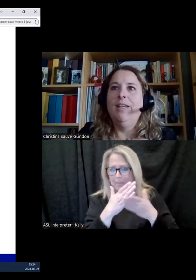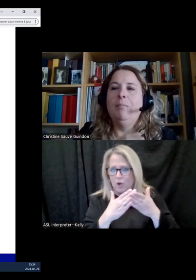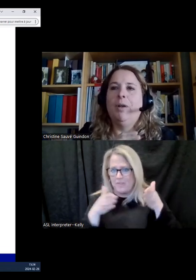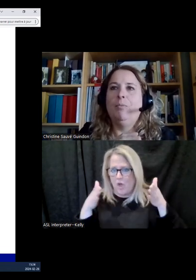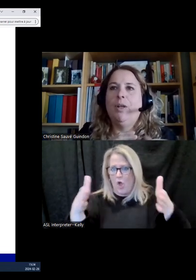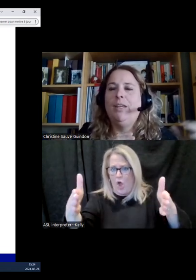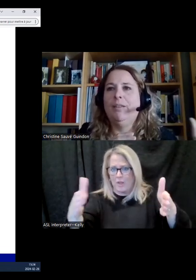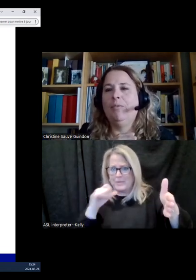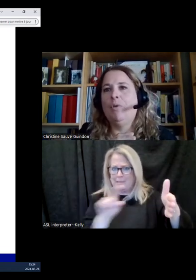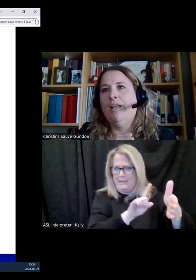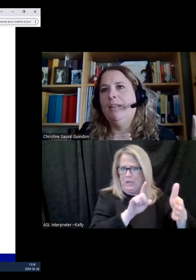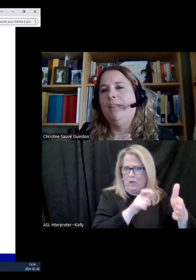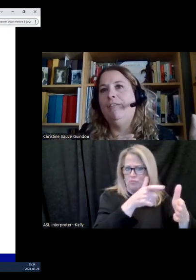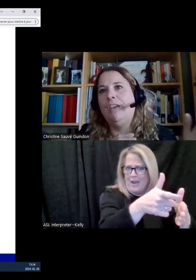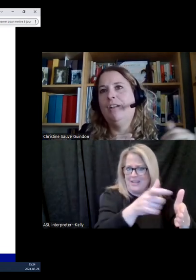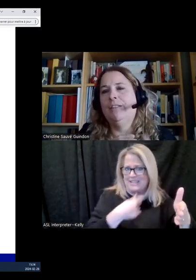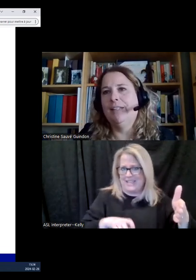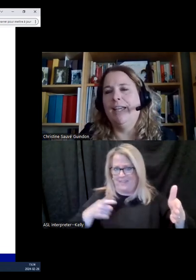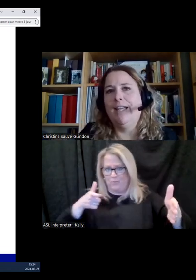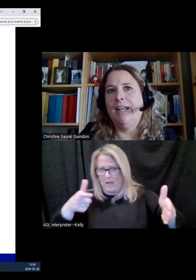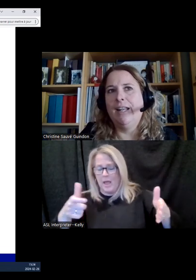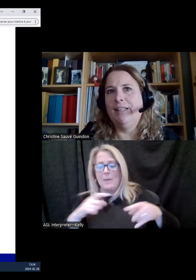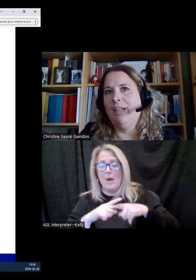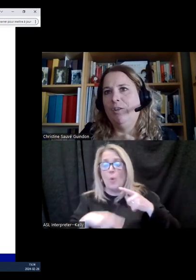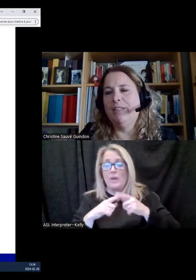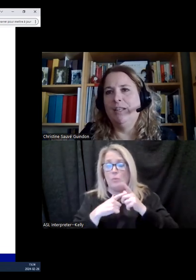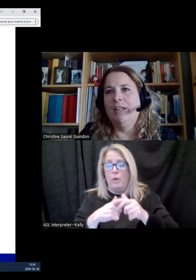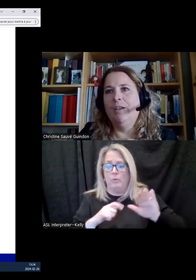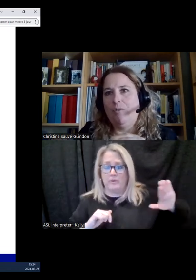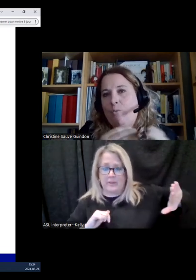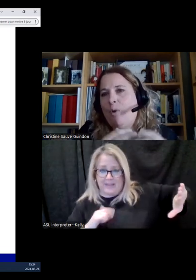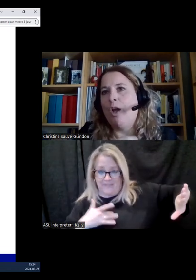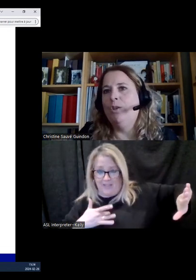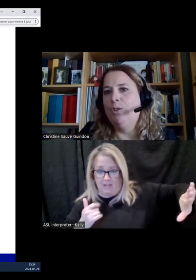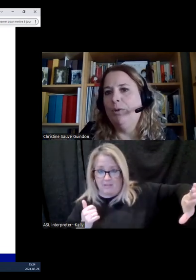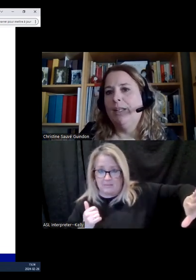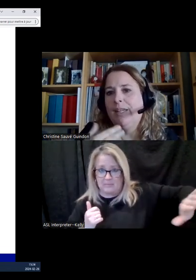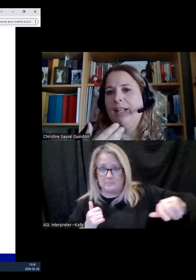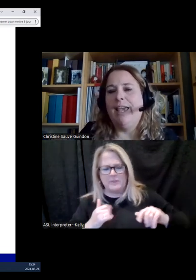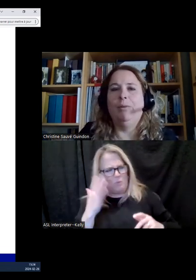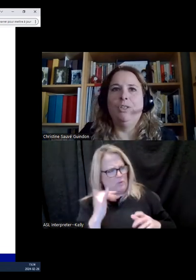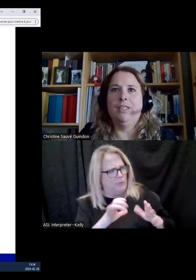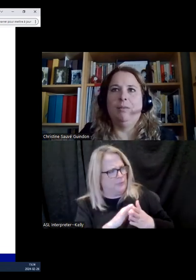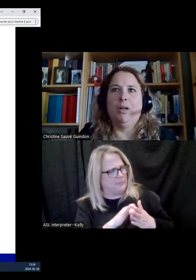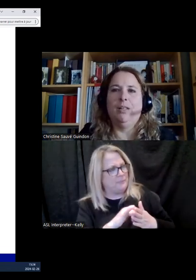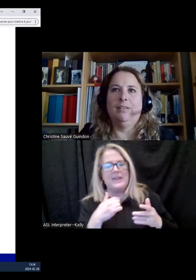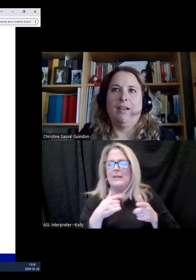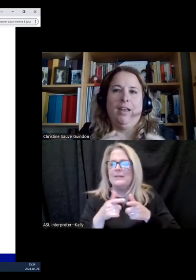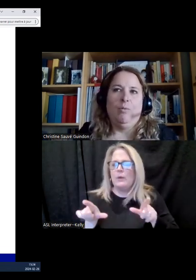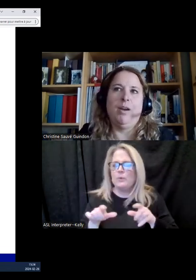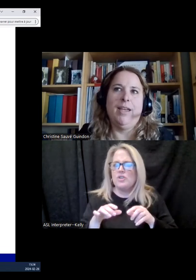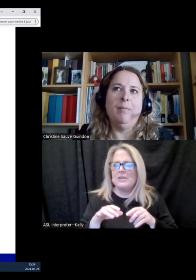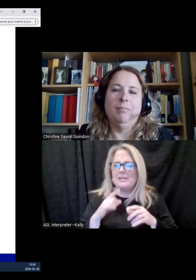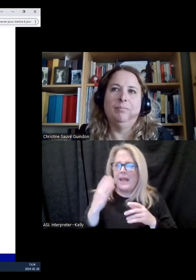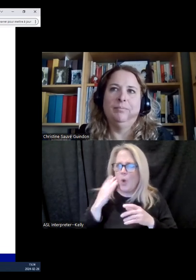side. But when he'd run, he'd feel. And I said, why are you doing it? He had language. He said, well, I